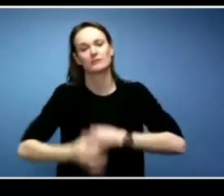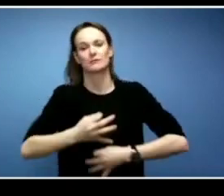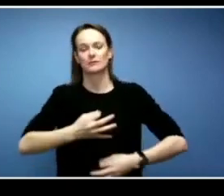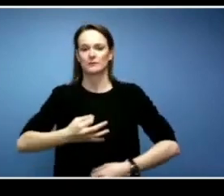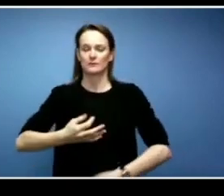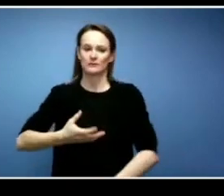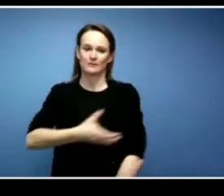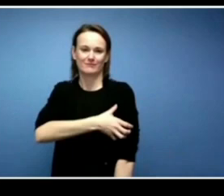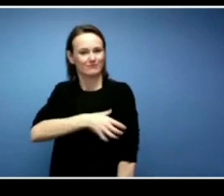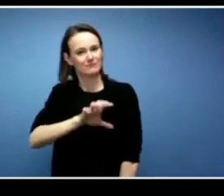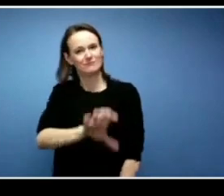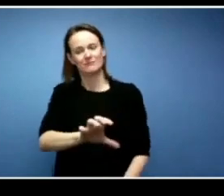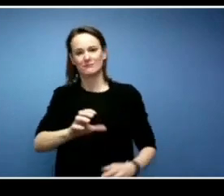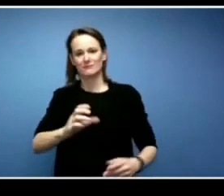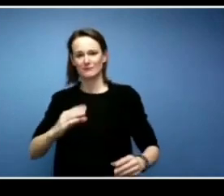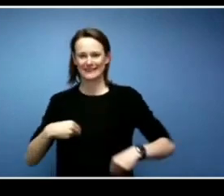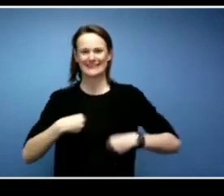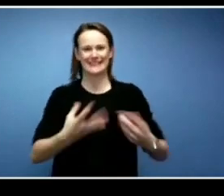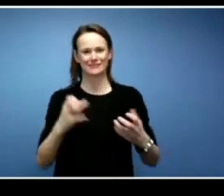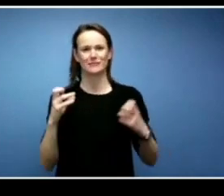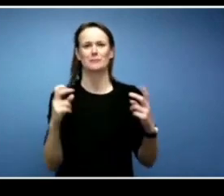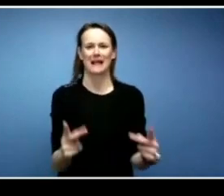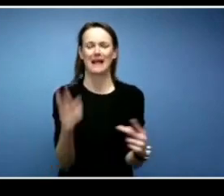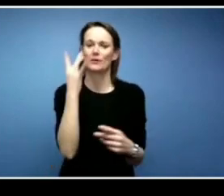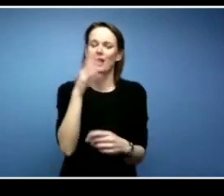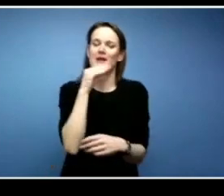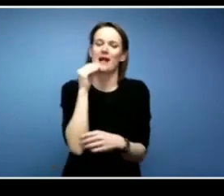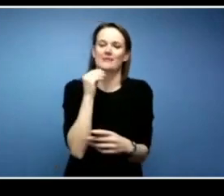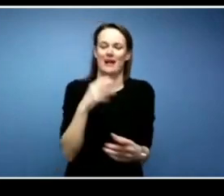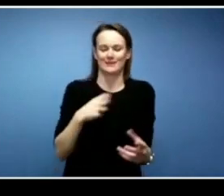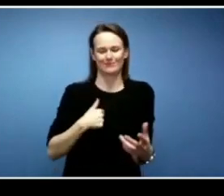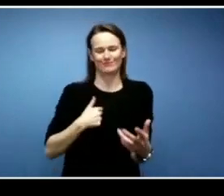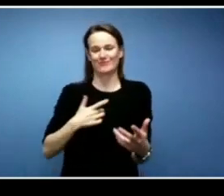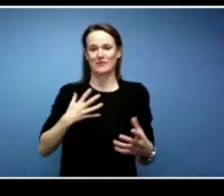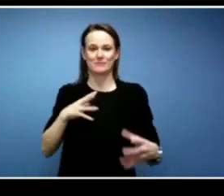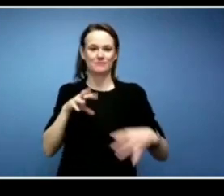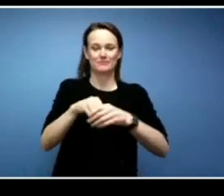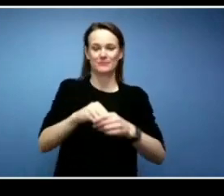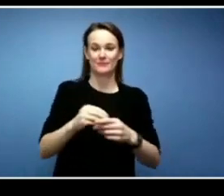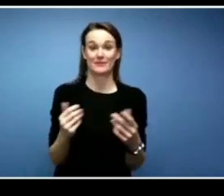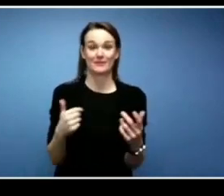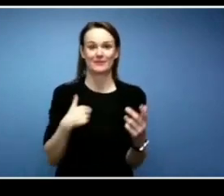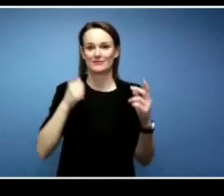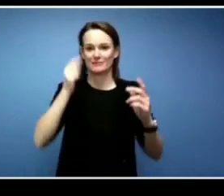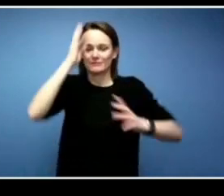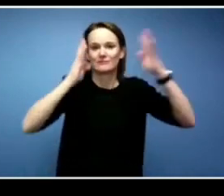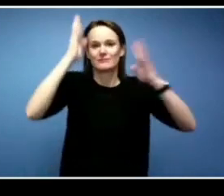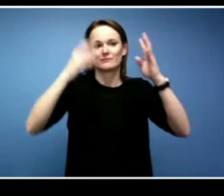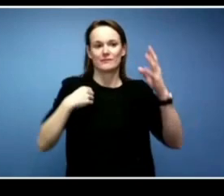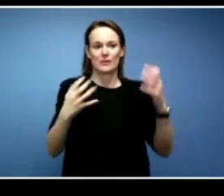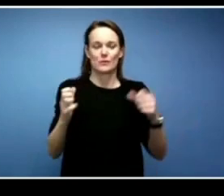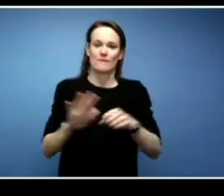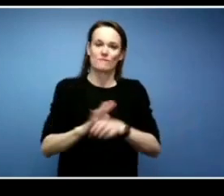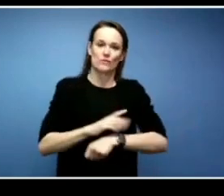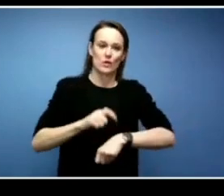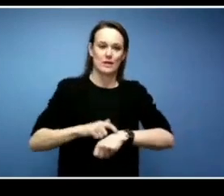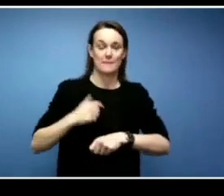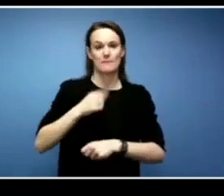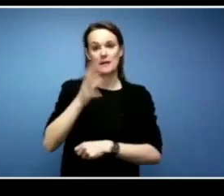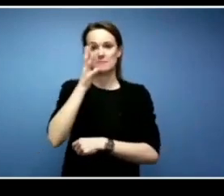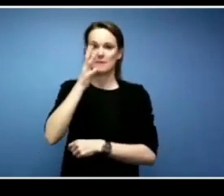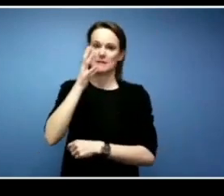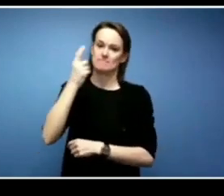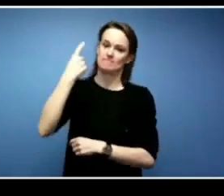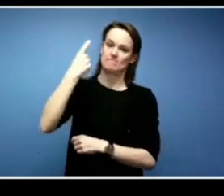community, because everyone has embraced me here so well, and just taking my creative juices full time. I think my mom